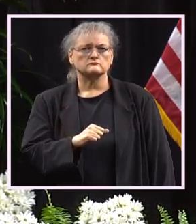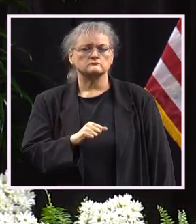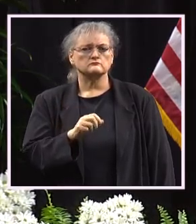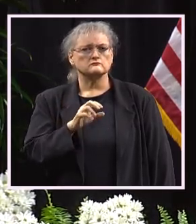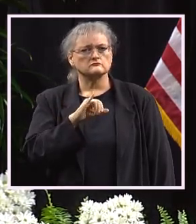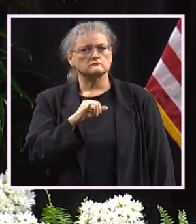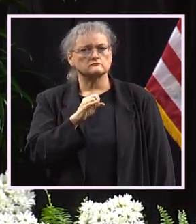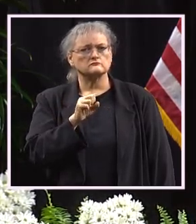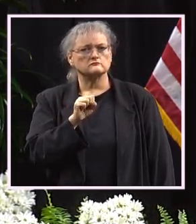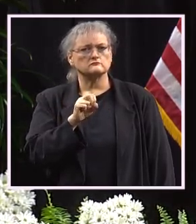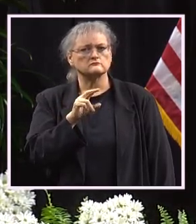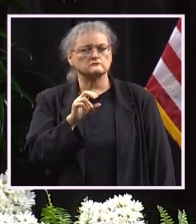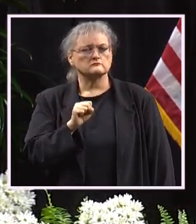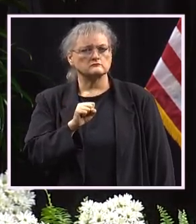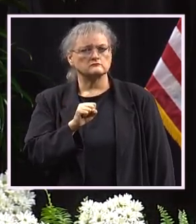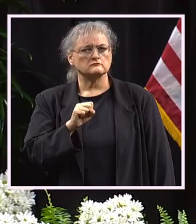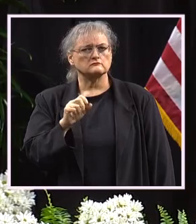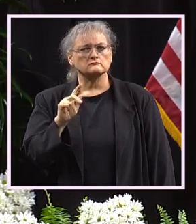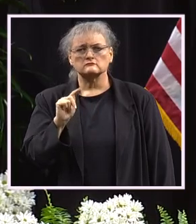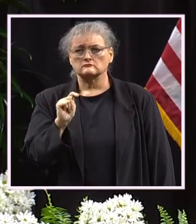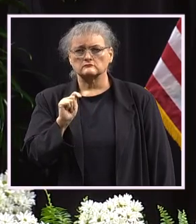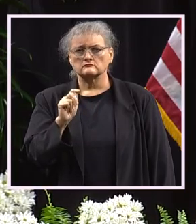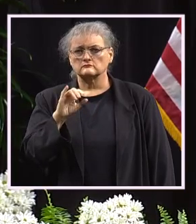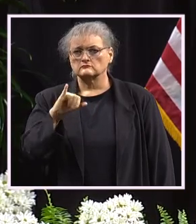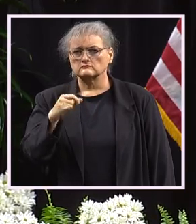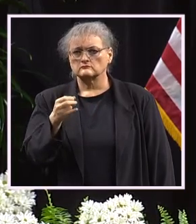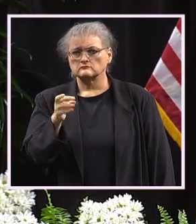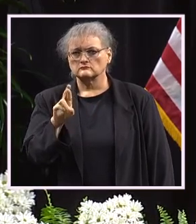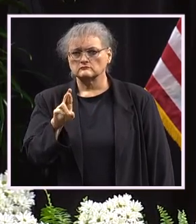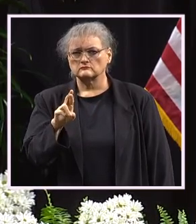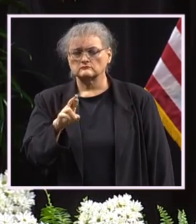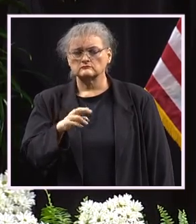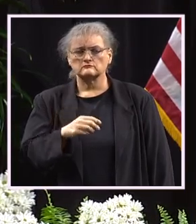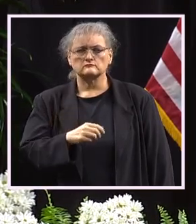Jesus Rolando Trevino Jr., MBA.